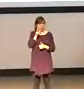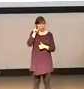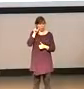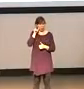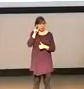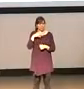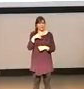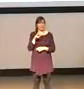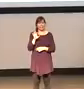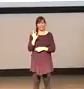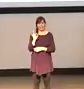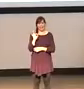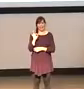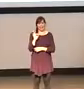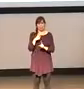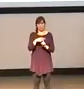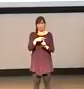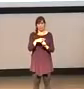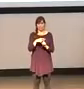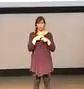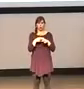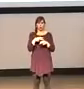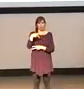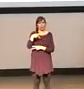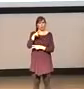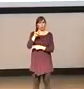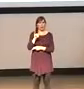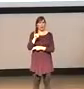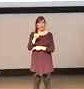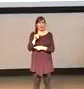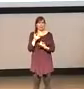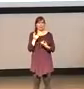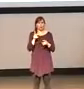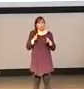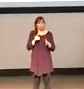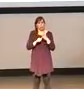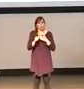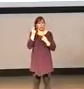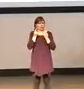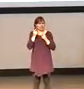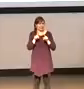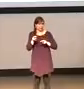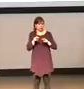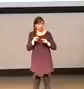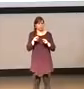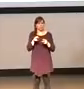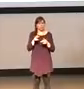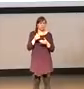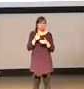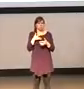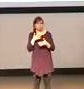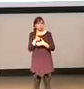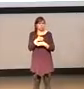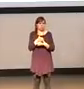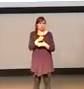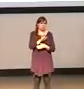9 positive or PUI COVID patients, and we've sort of hovered between 5, and I saw one